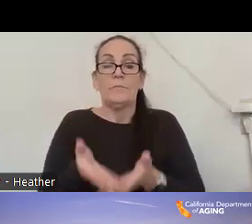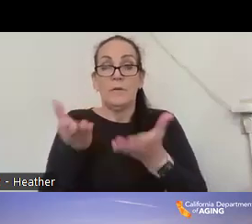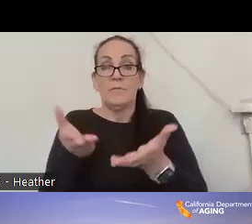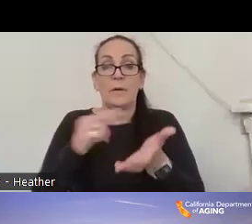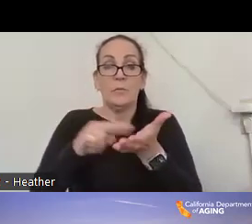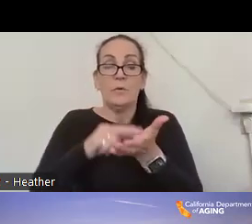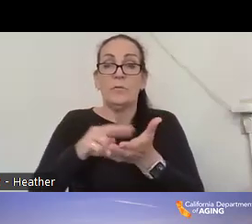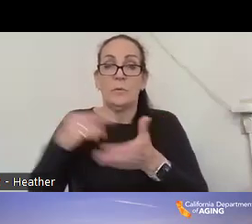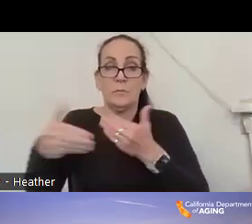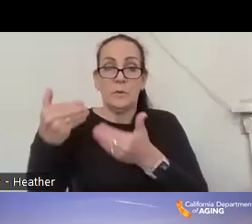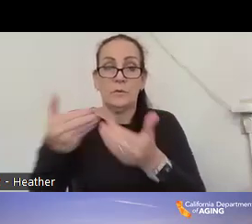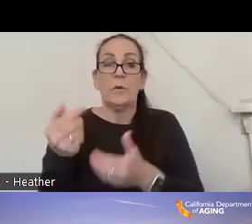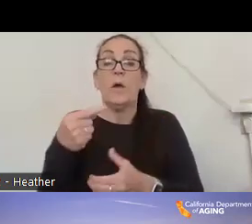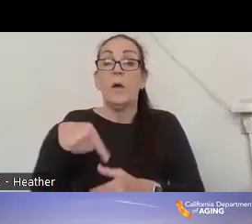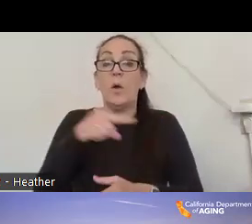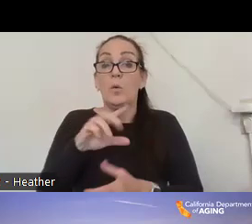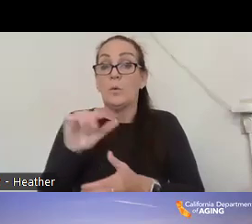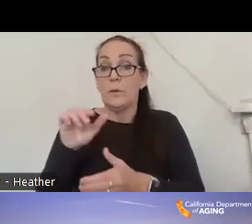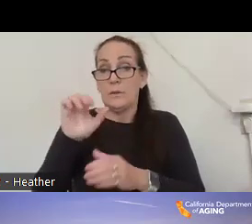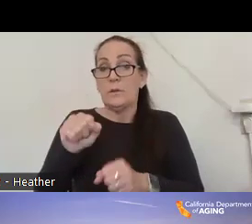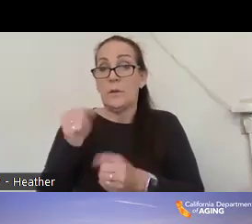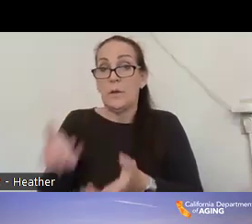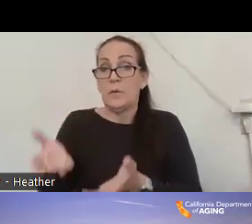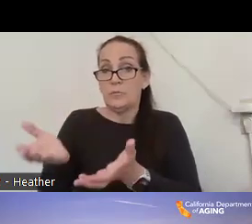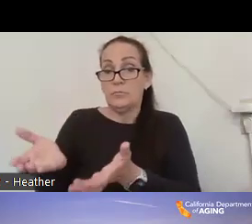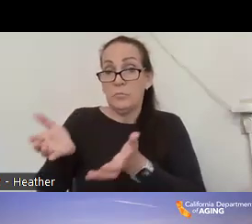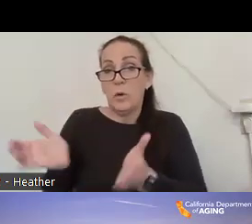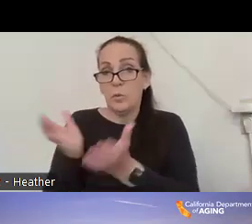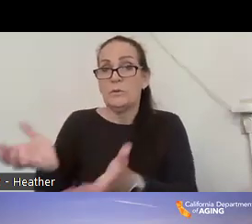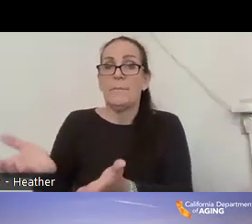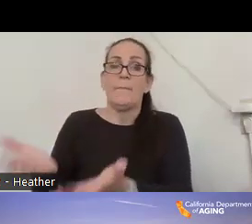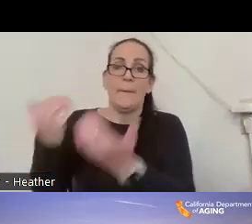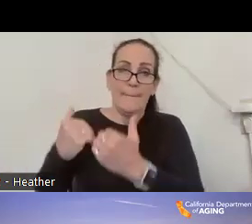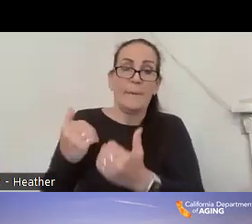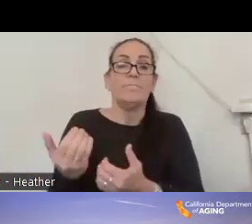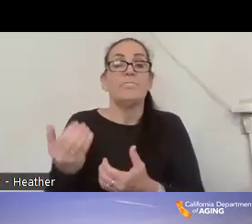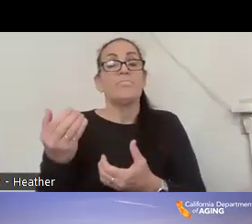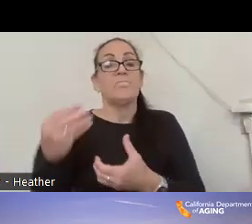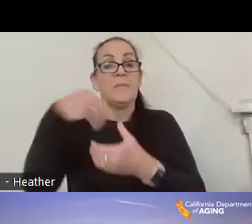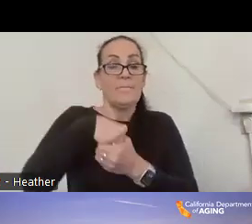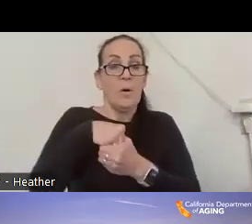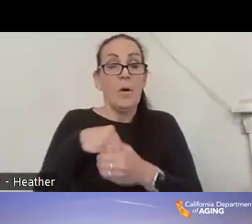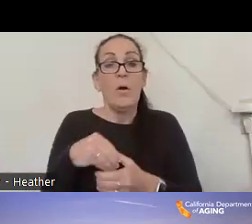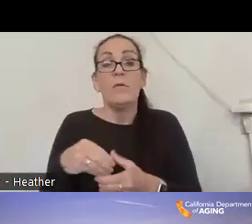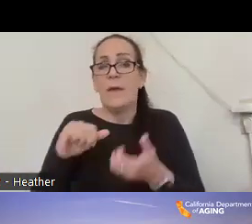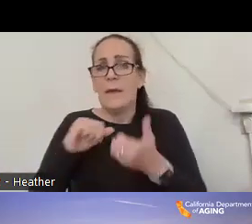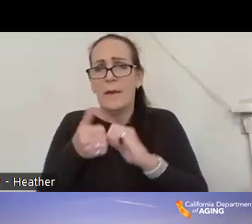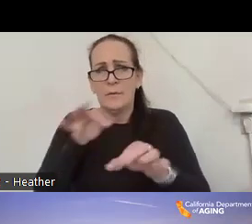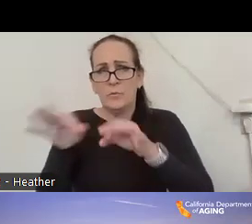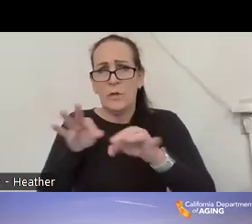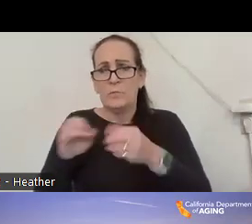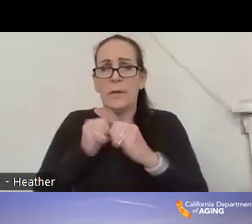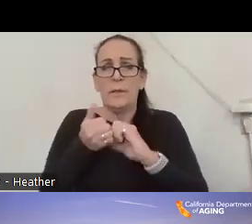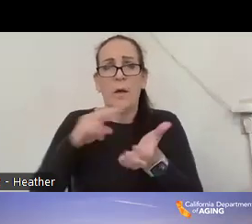and caregivers and doing informational interviews. So going straight to the source of how these referrals are happening. And this is really going to give us a